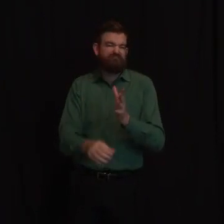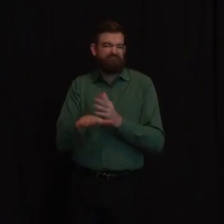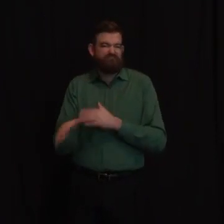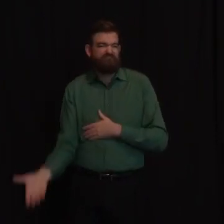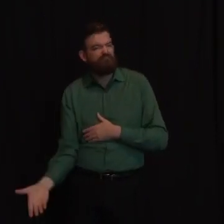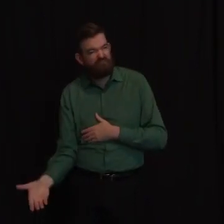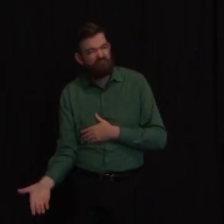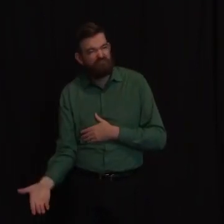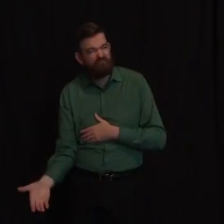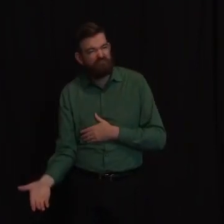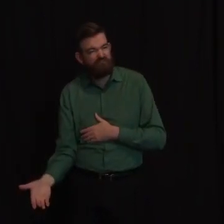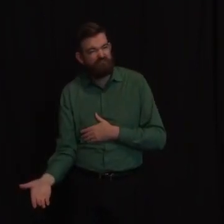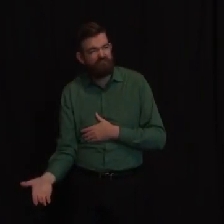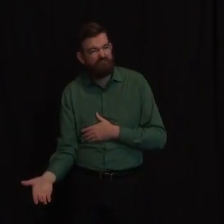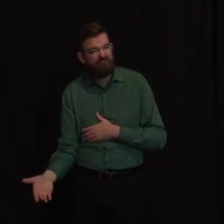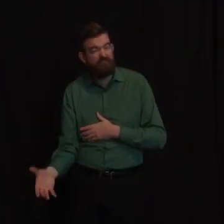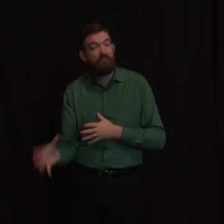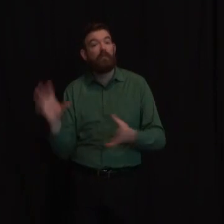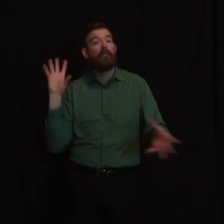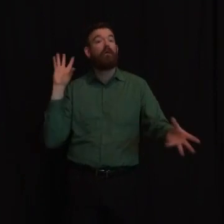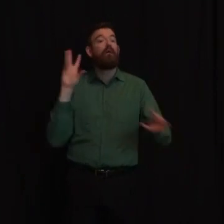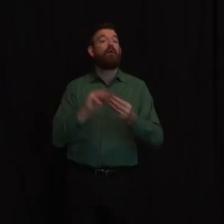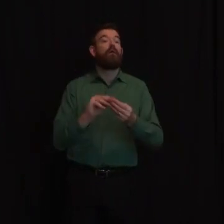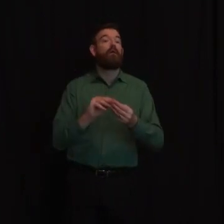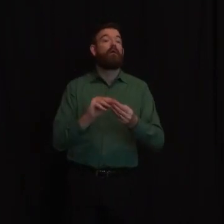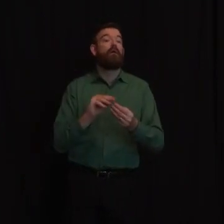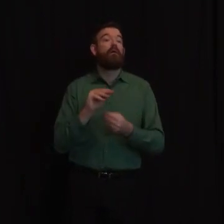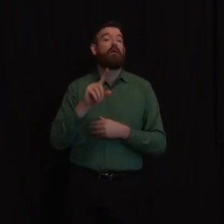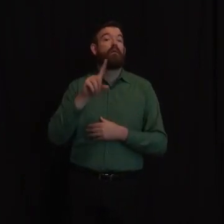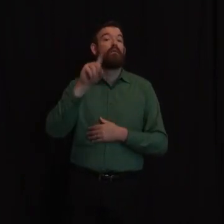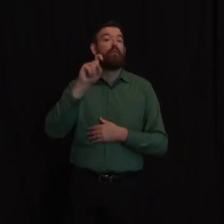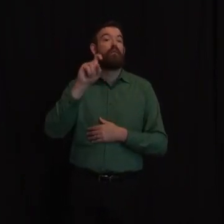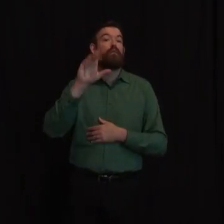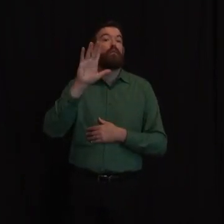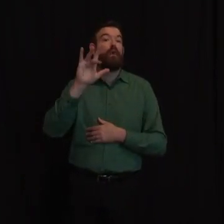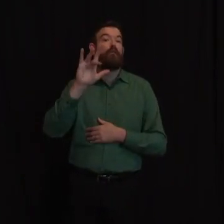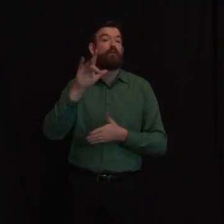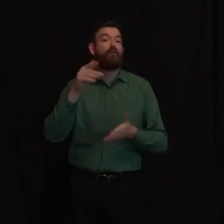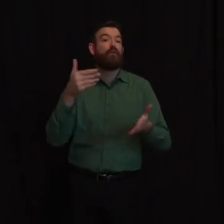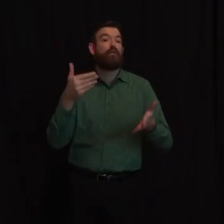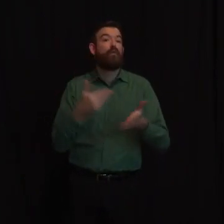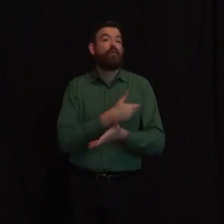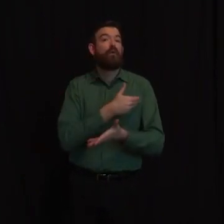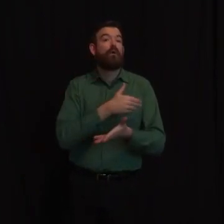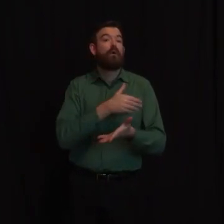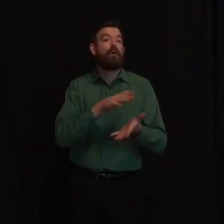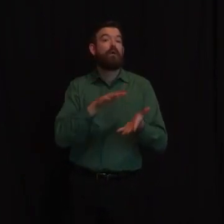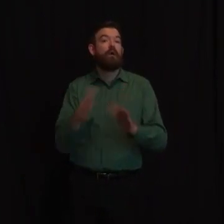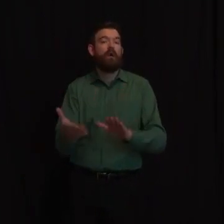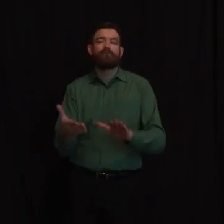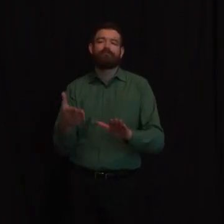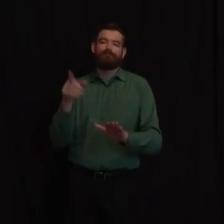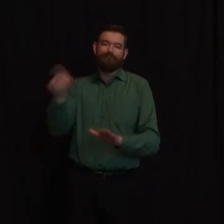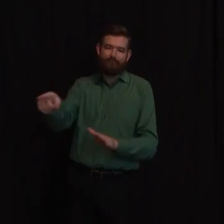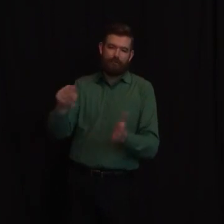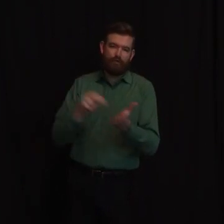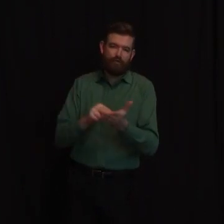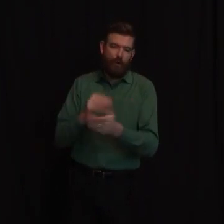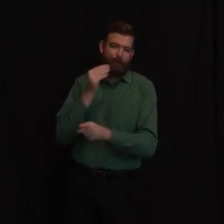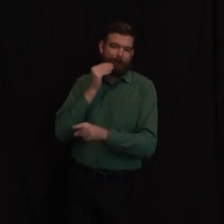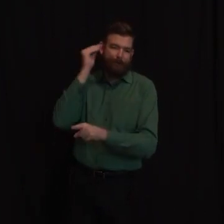are 125 new deaths reported and associated with long-term care facilities. We share